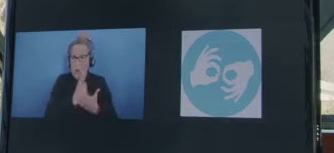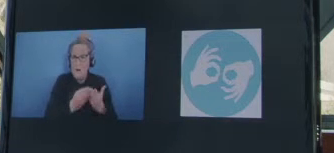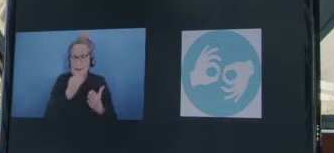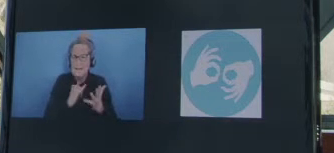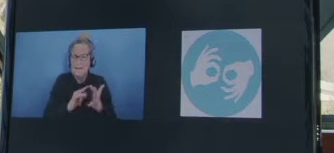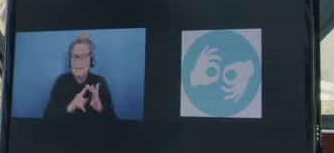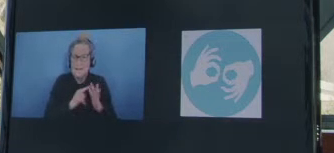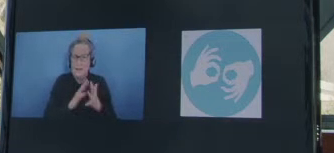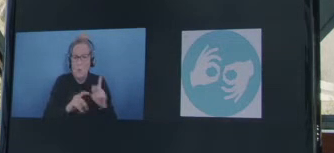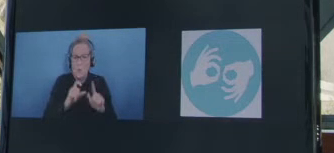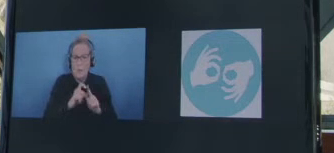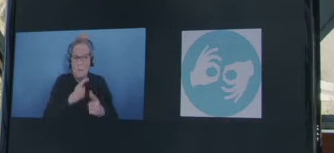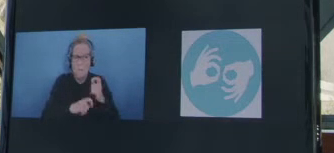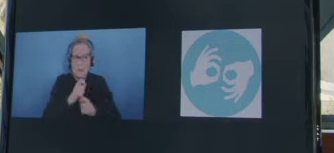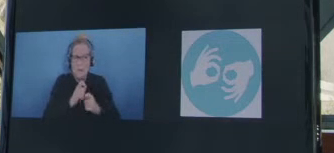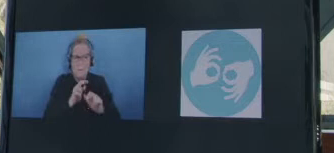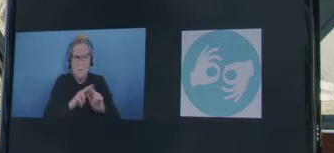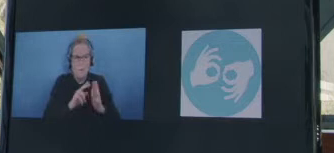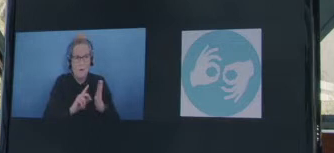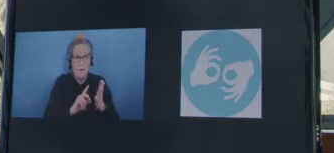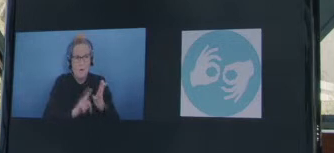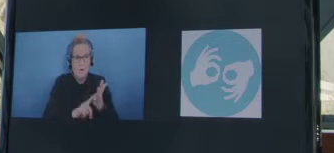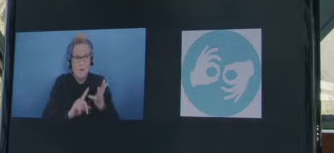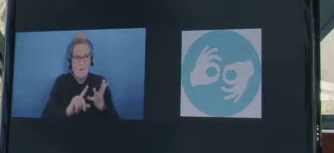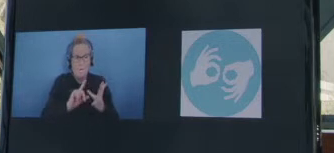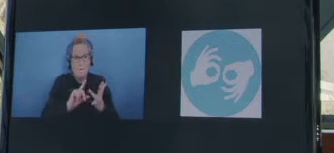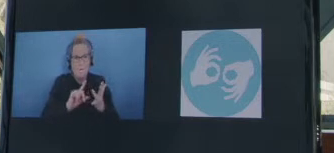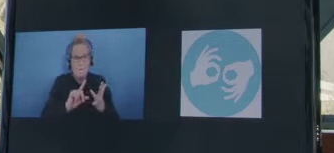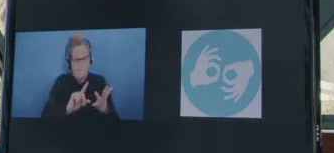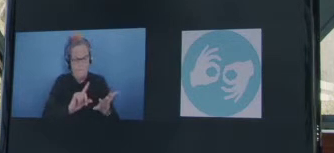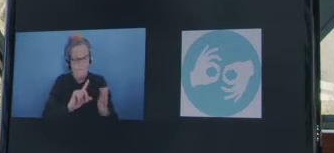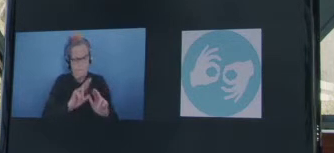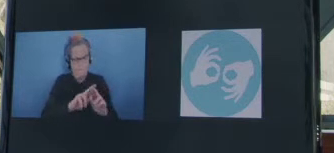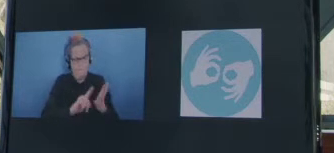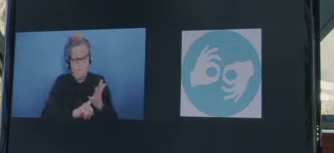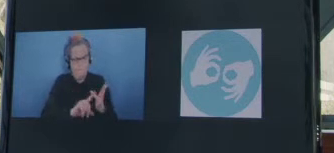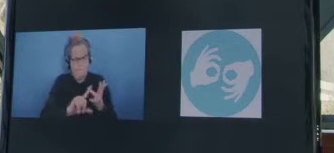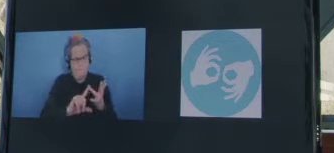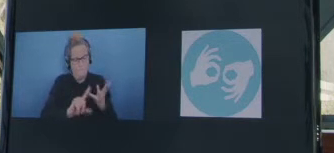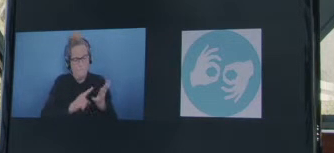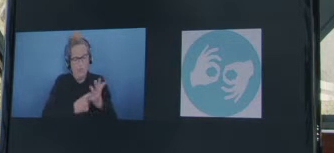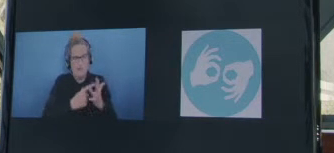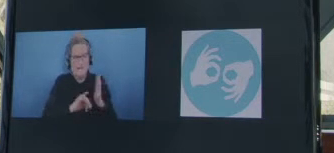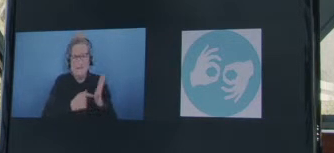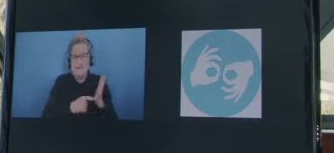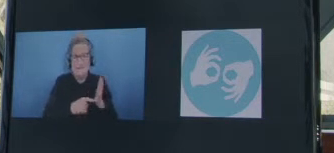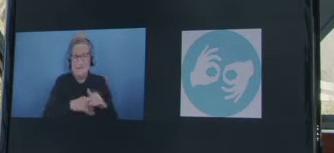it fluoresces throughout 24 hours, and it's done growing. So there really is quite a lot to do and discover in this field